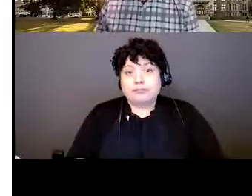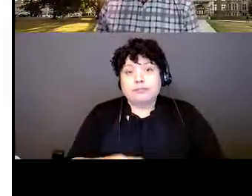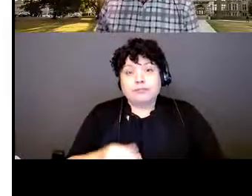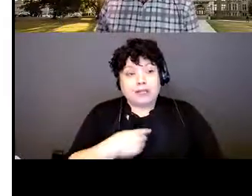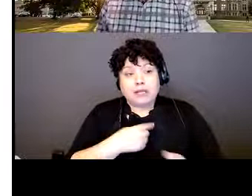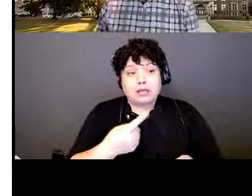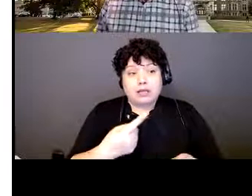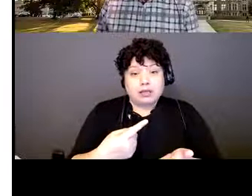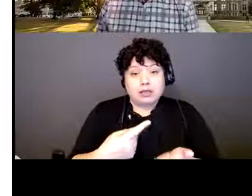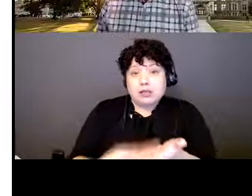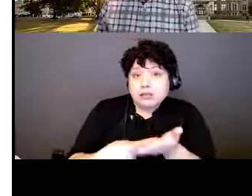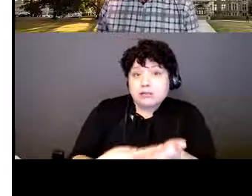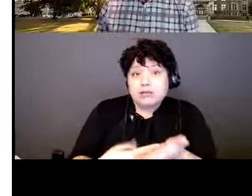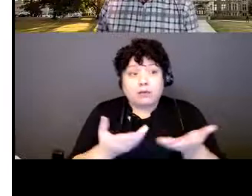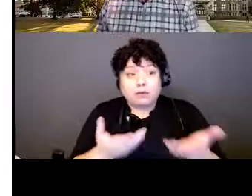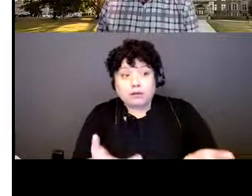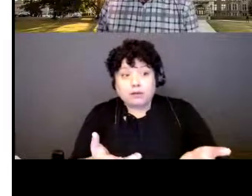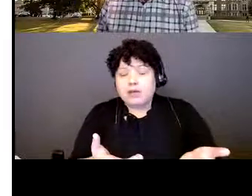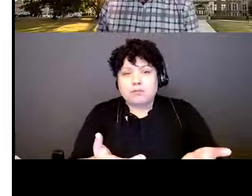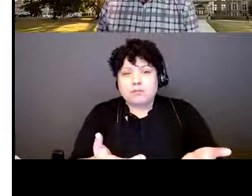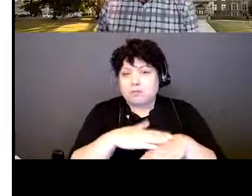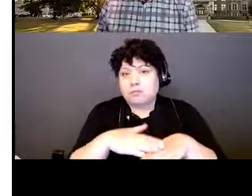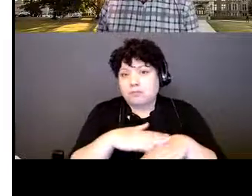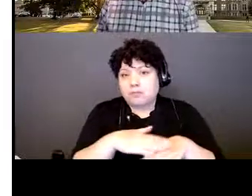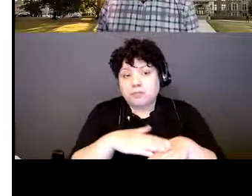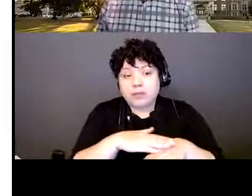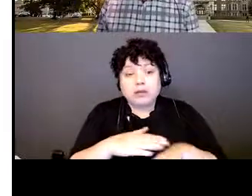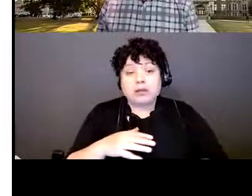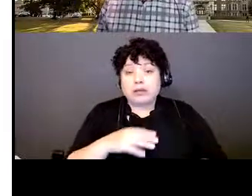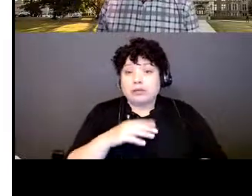on this slide, but all this slide says in a picture is that